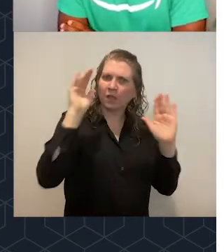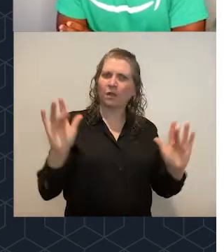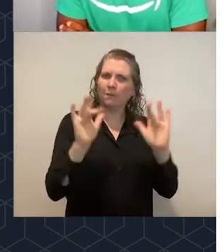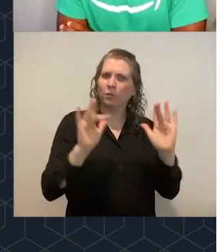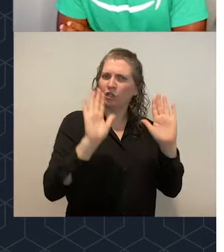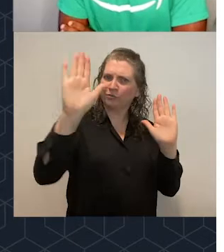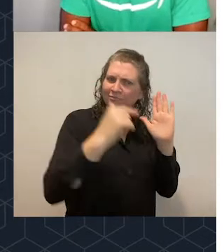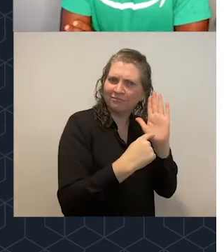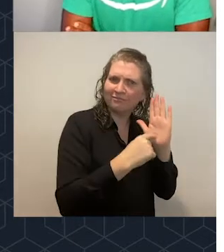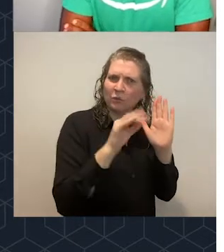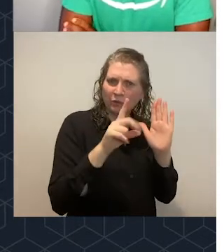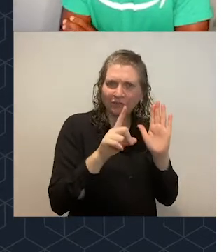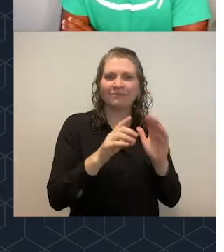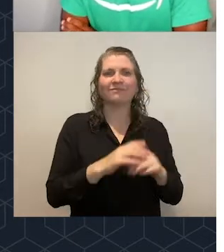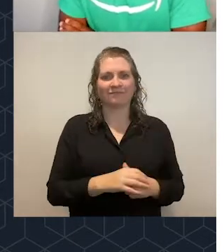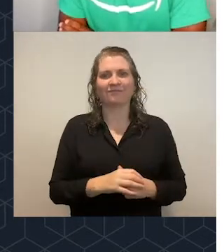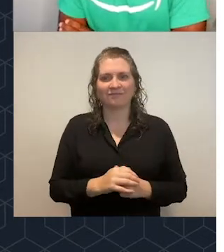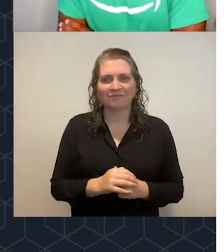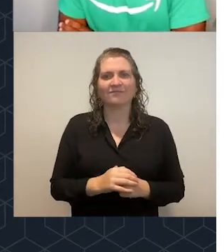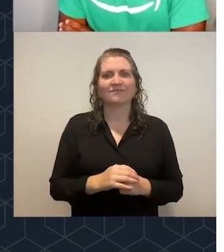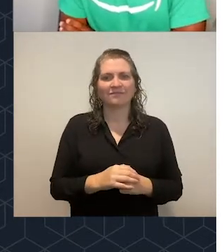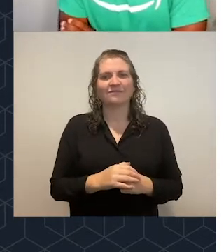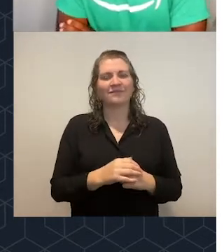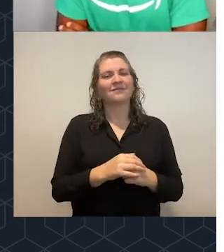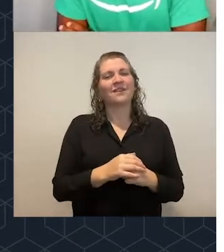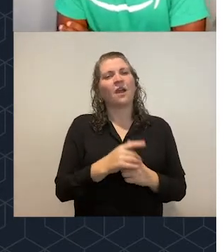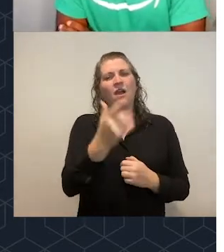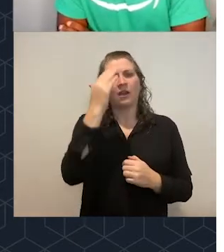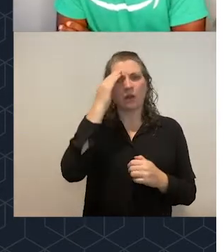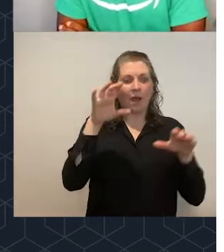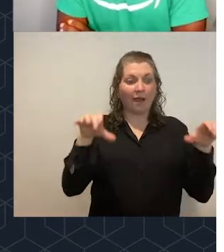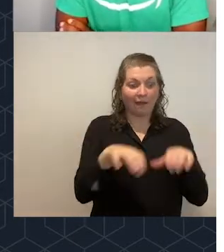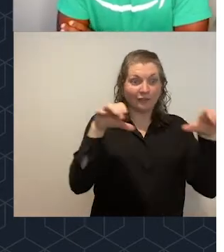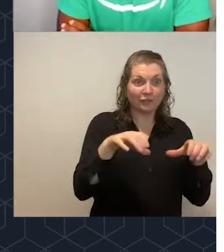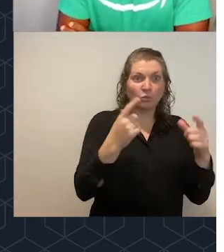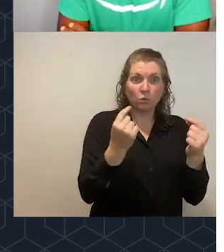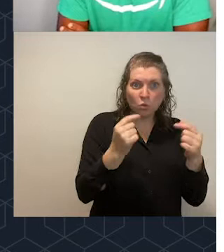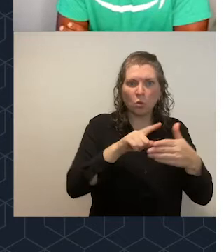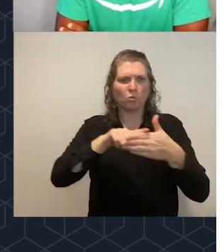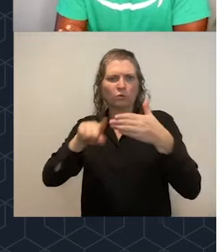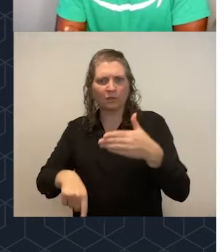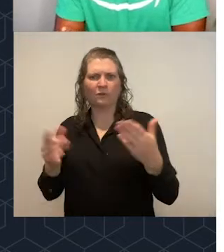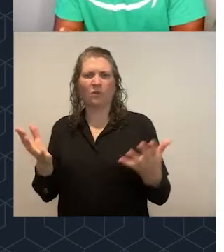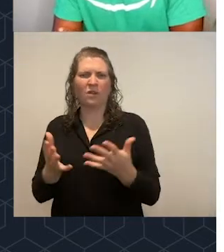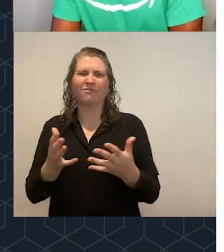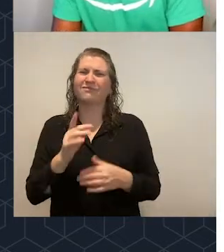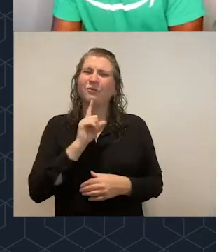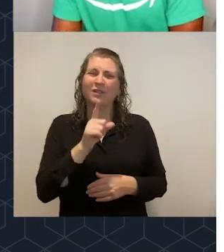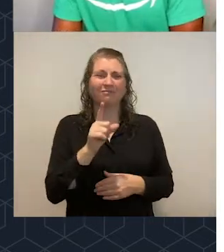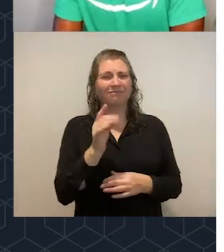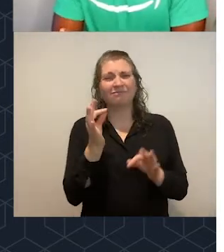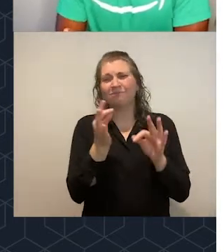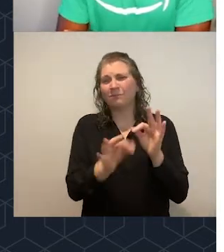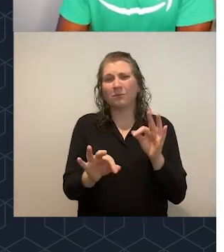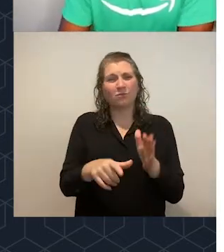preferred qualifications, pulling all those key action words and customize your resume to tell a story that you are that bar-raising